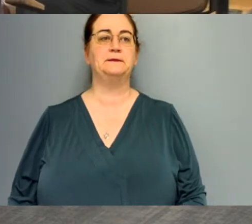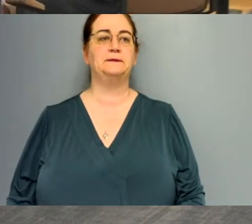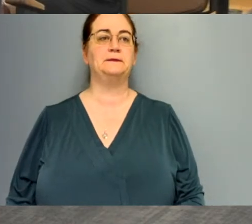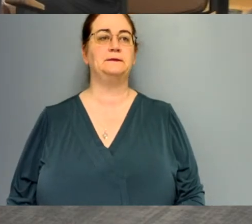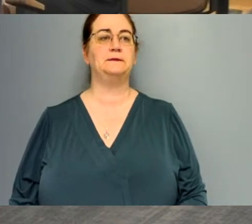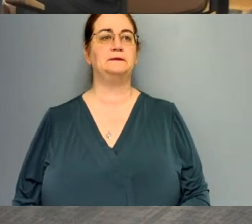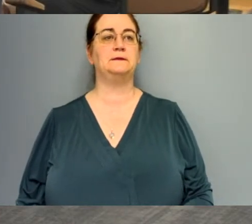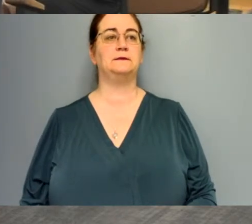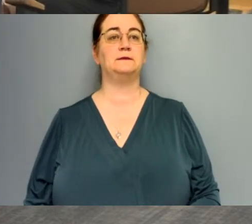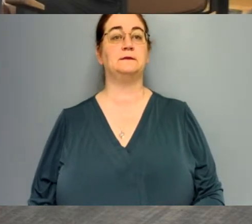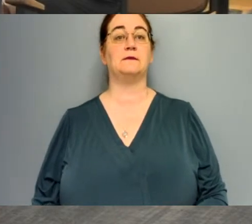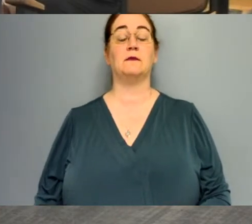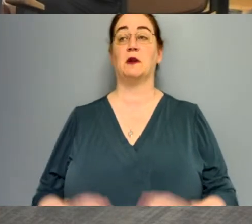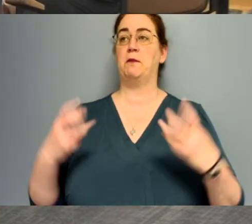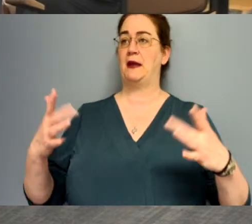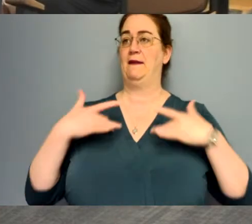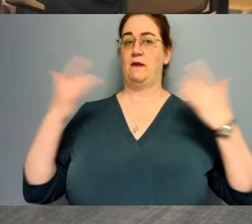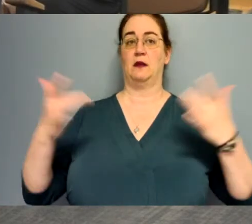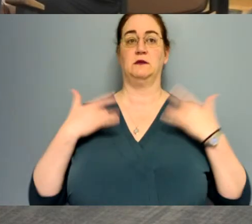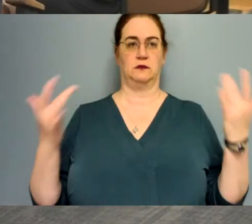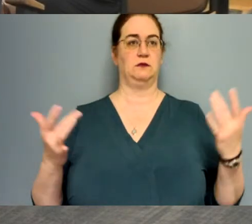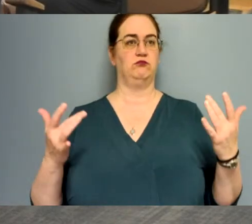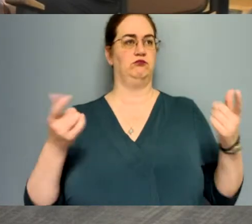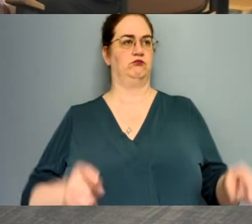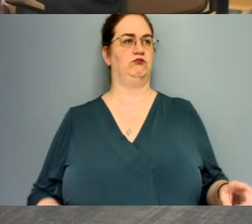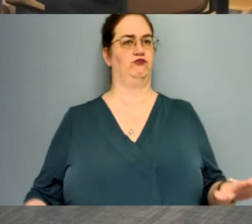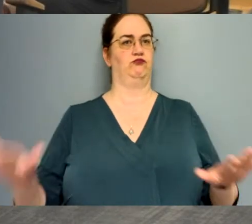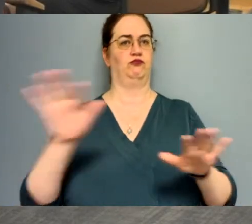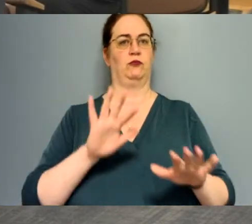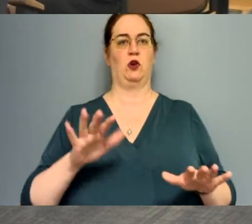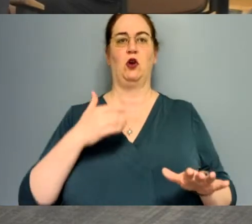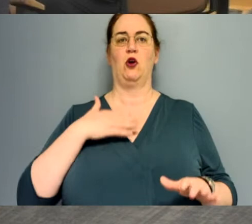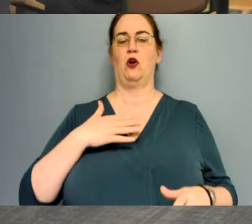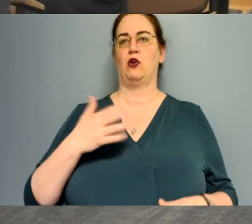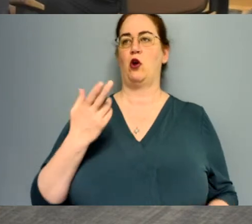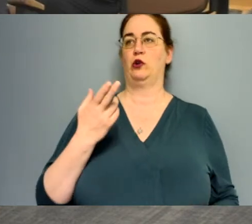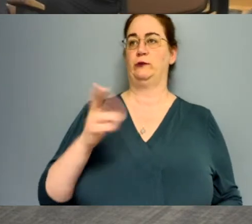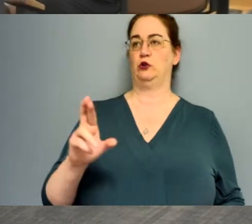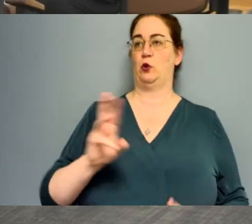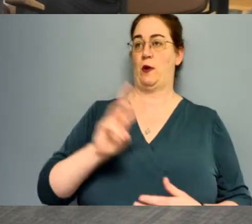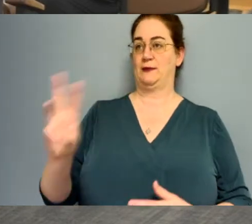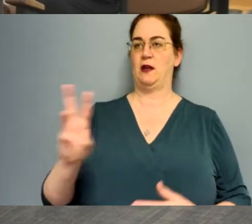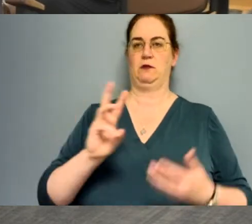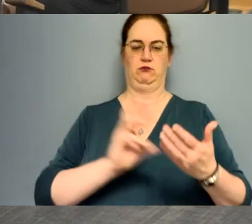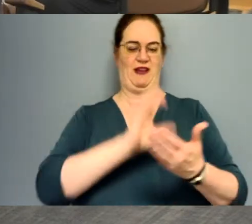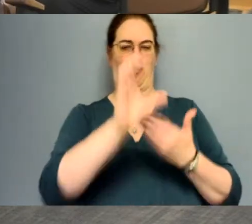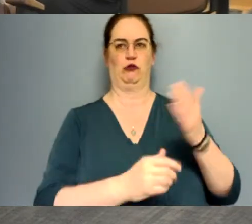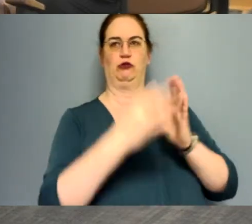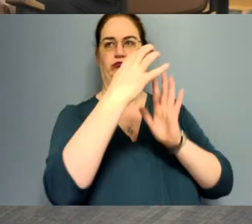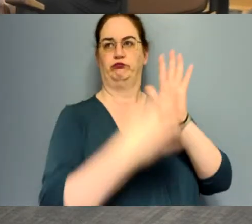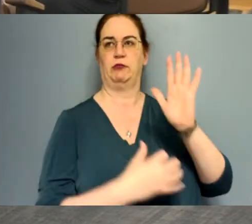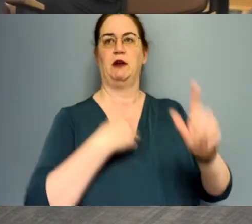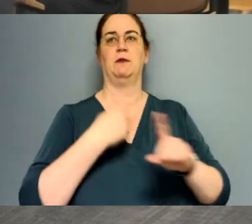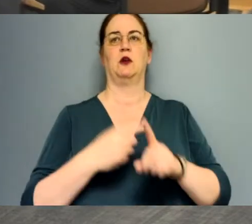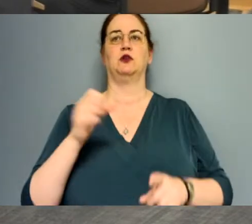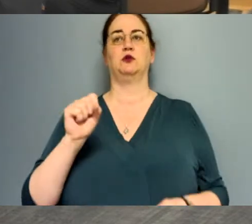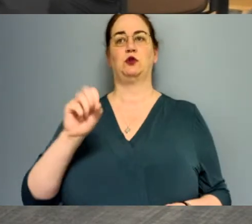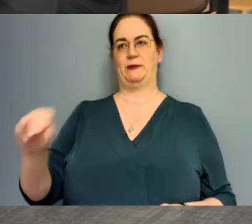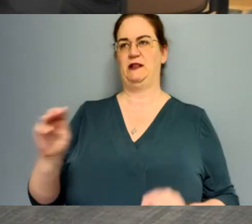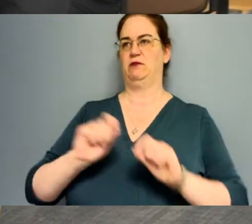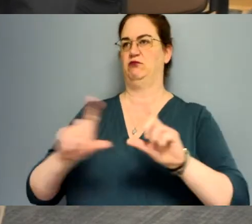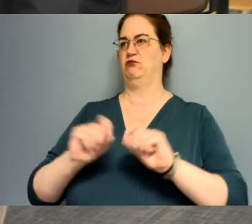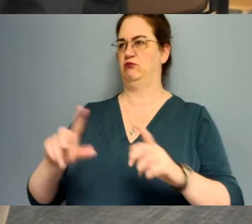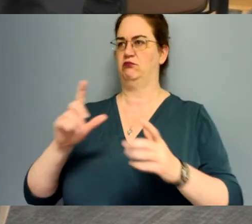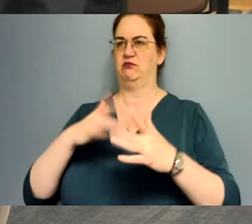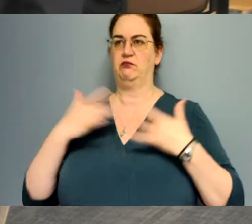There are many Veterans Days events listed throughout the county on our Human Resources website, as well as our social media platforms. I hope to see